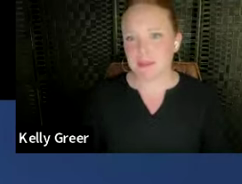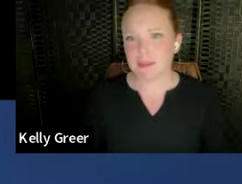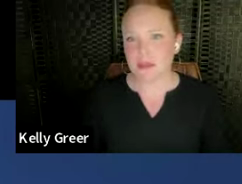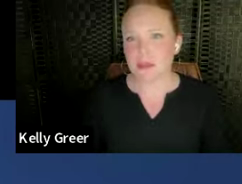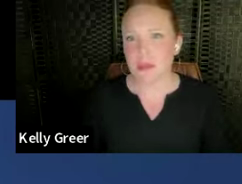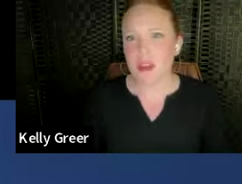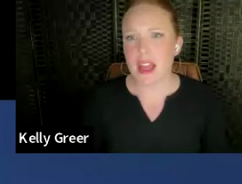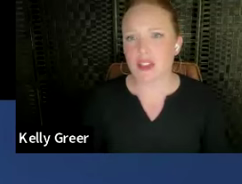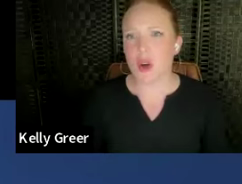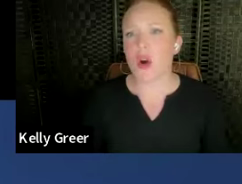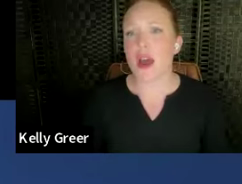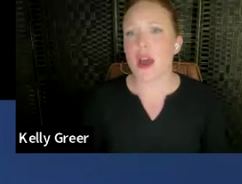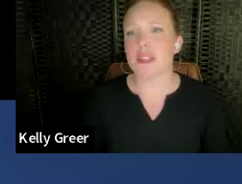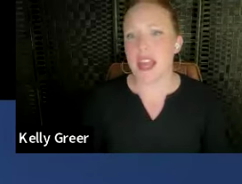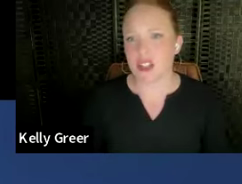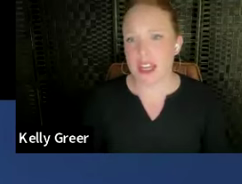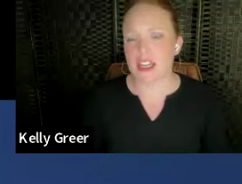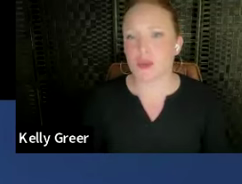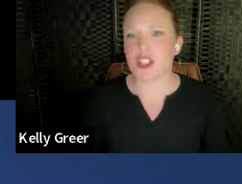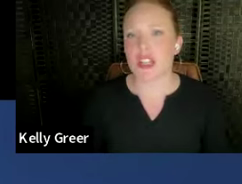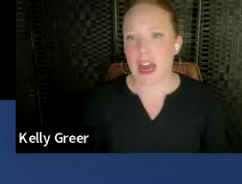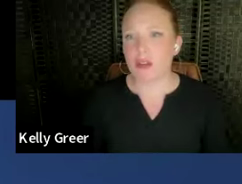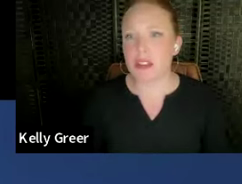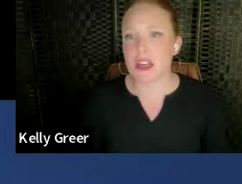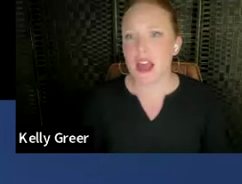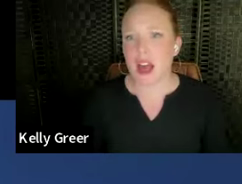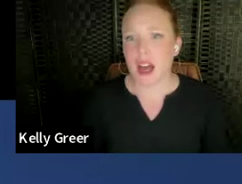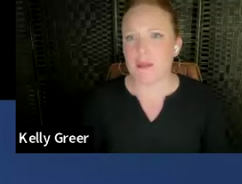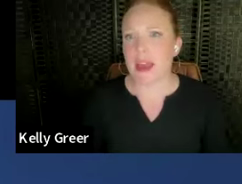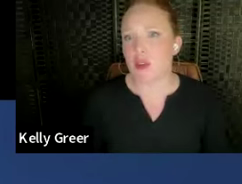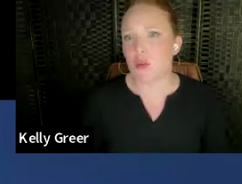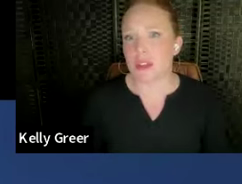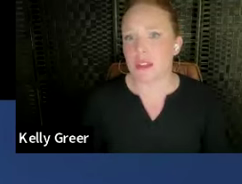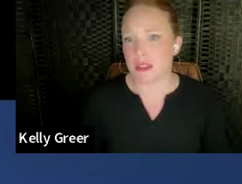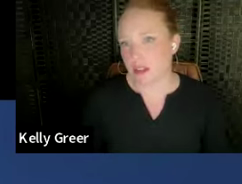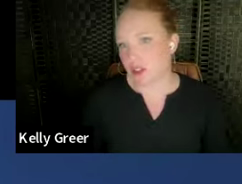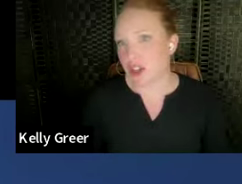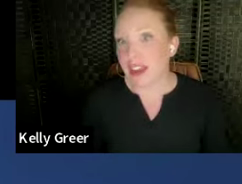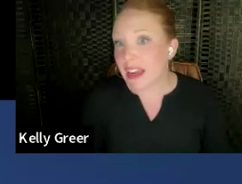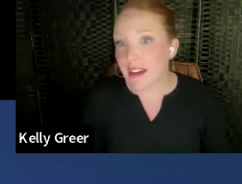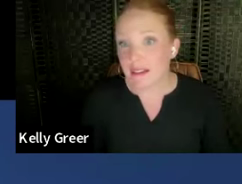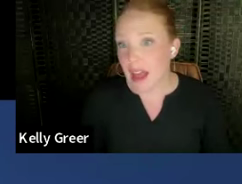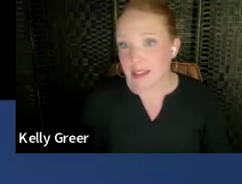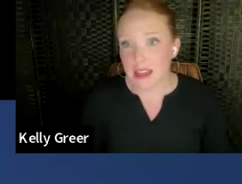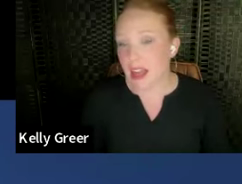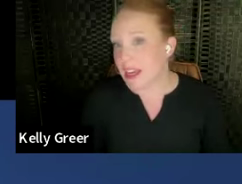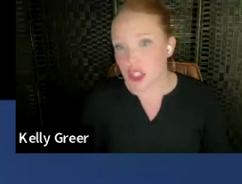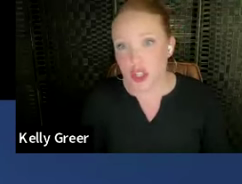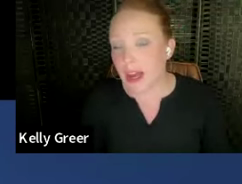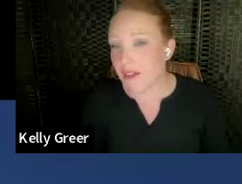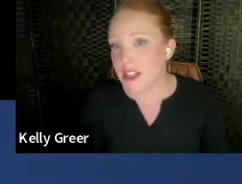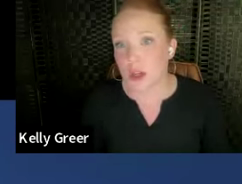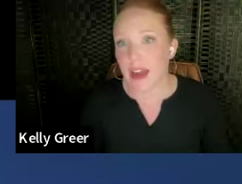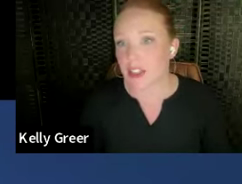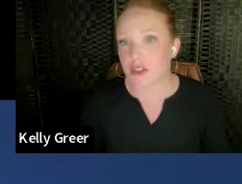Communication gaps. And so MODDHH reached out and was surveying, asking, hey,